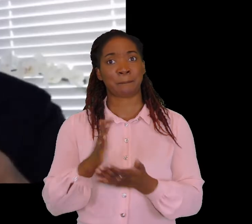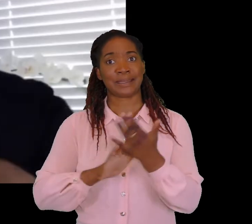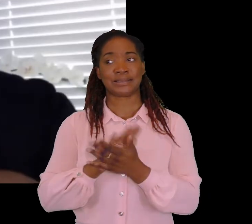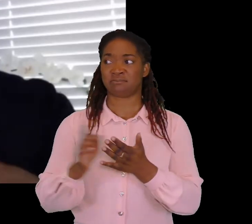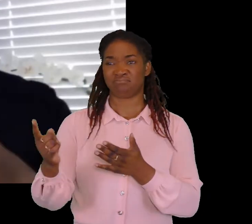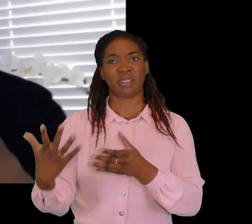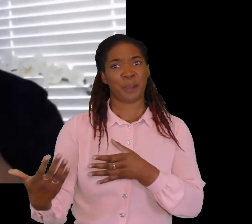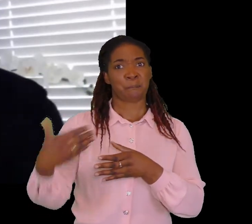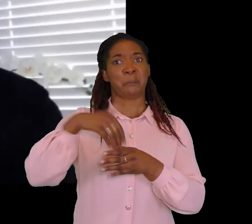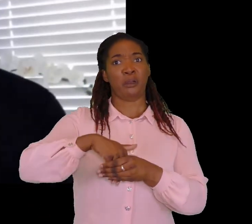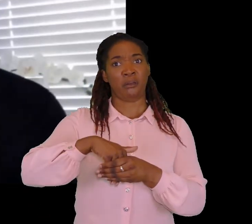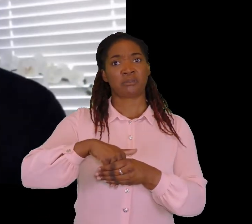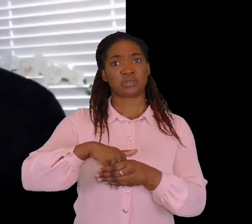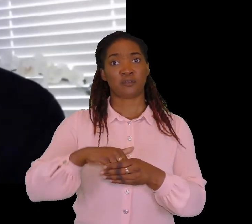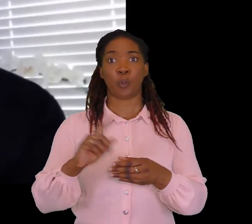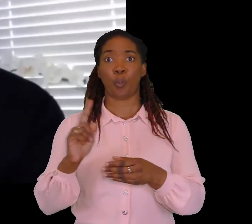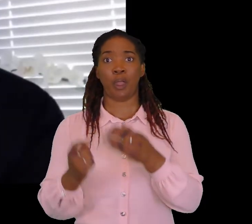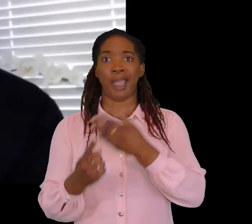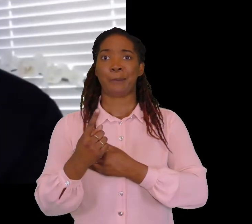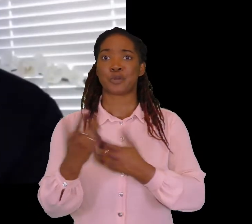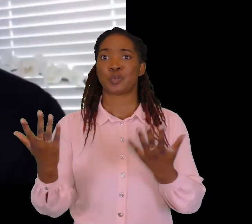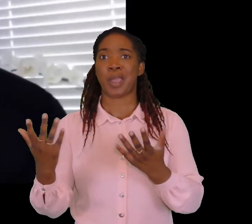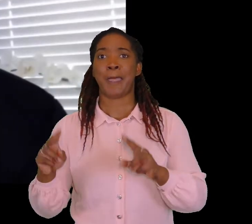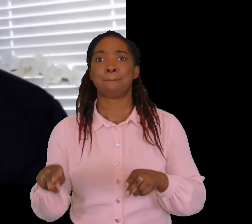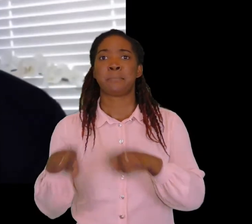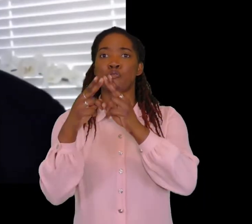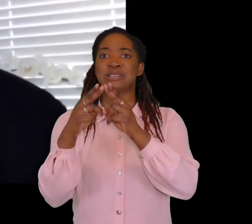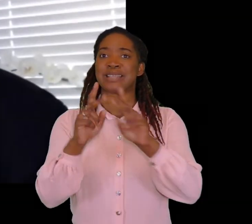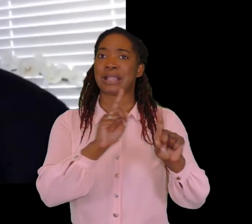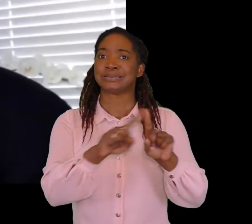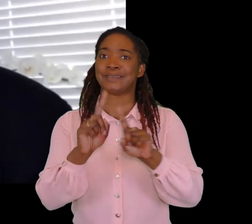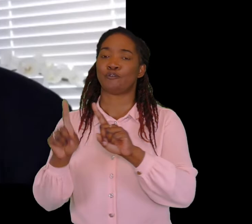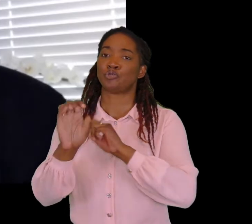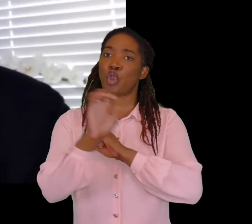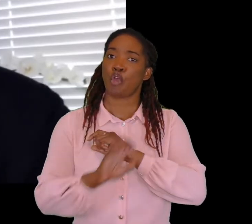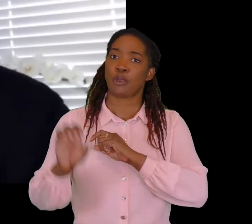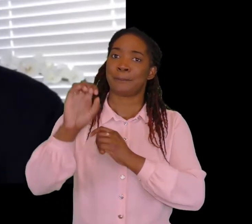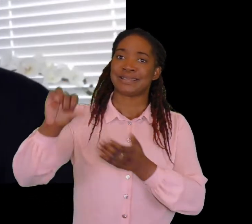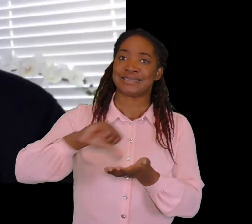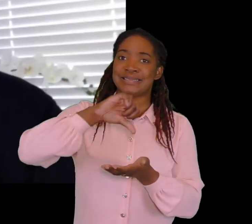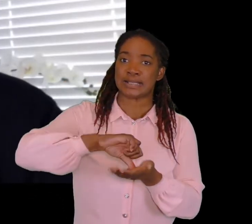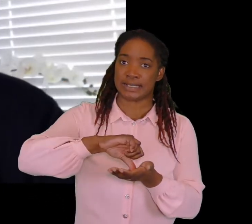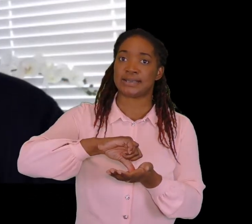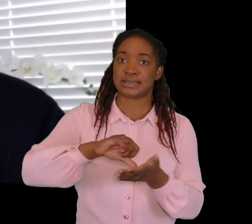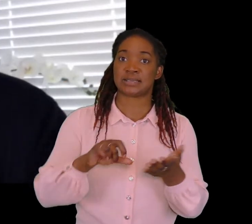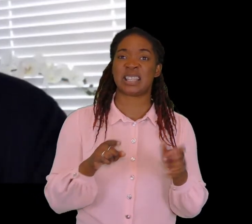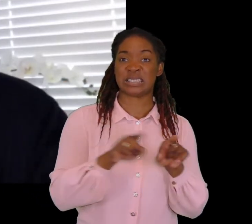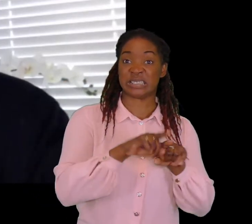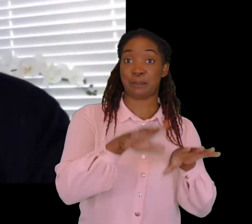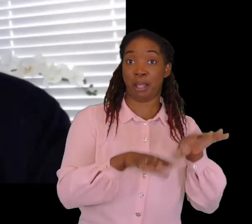an understanding of what happened in Paris and other cities in Europe, as well as what was happening throughout Britain.